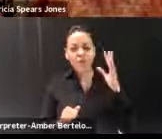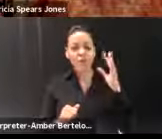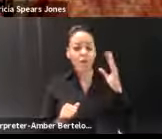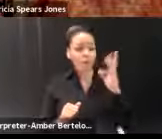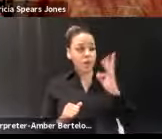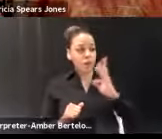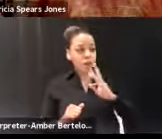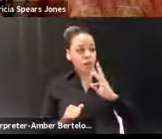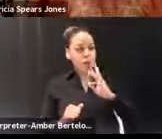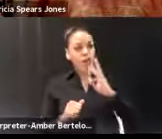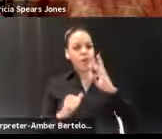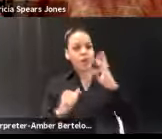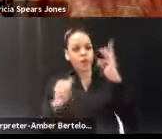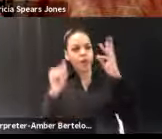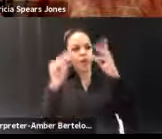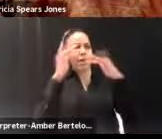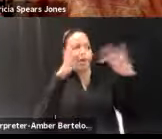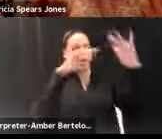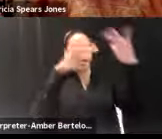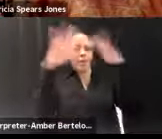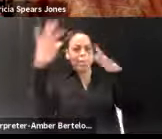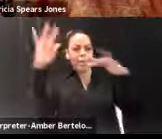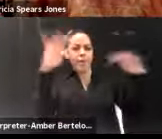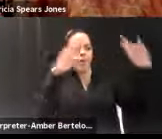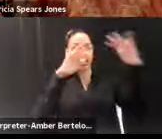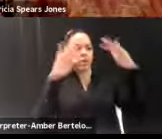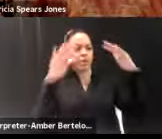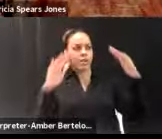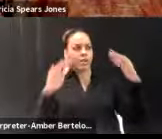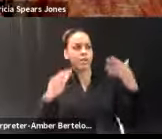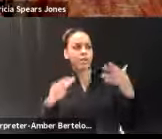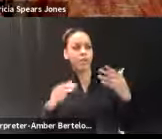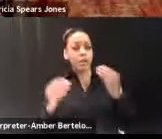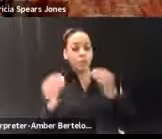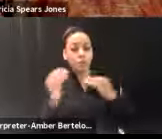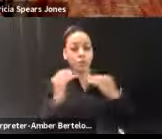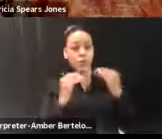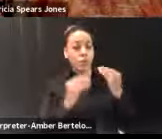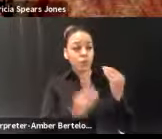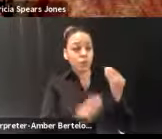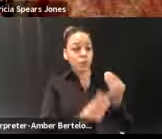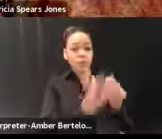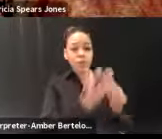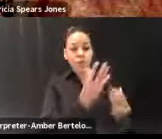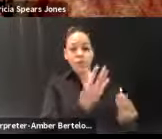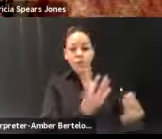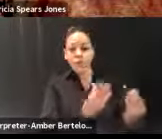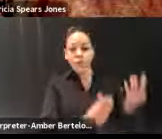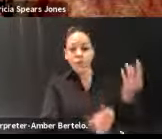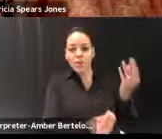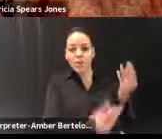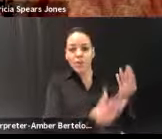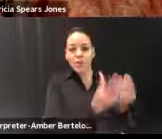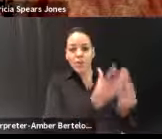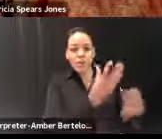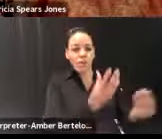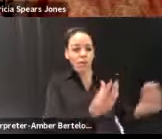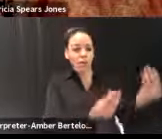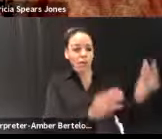in mountains, dark soil. Food grows so effortlessly, and